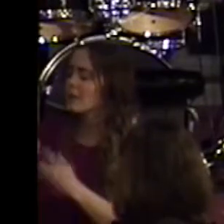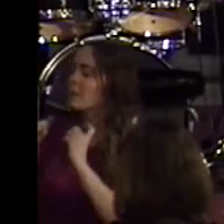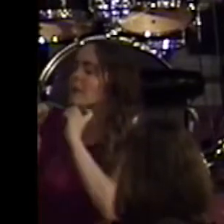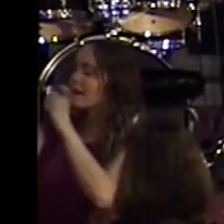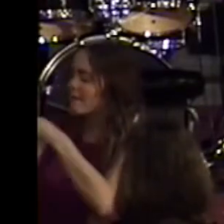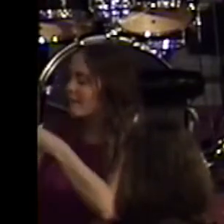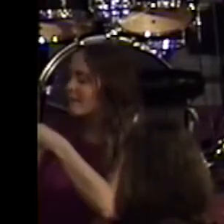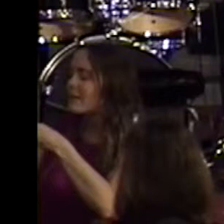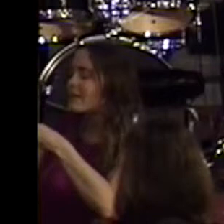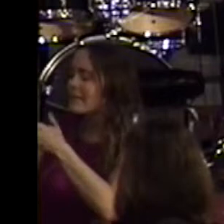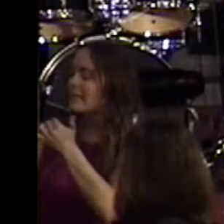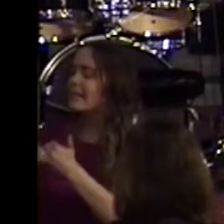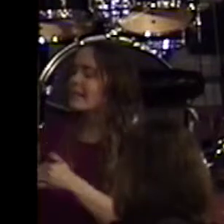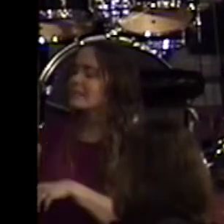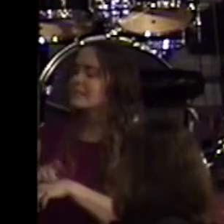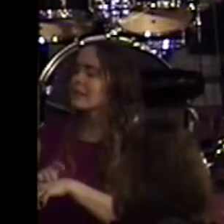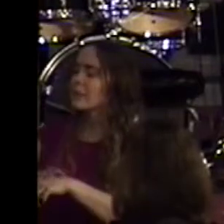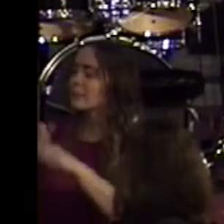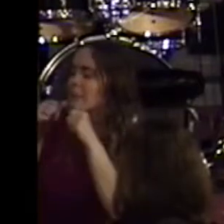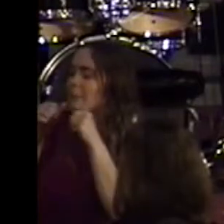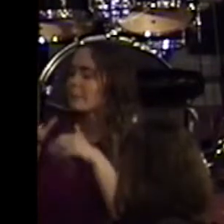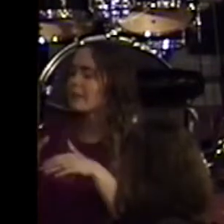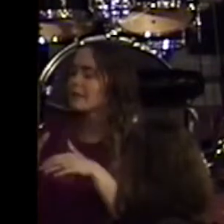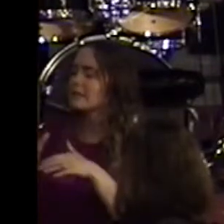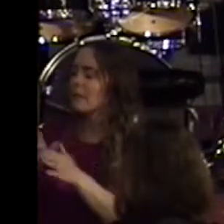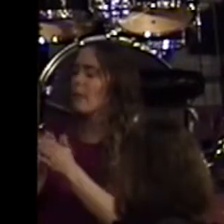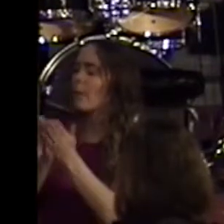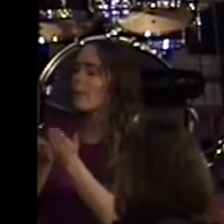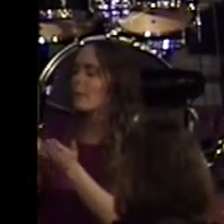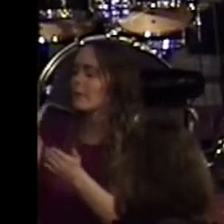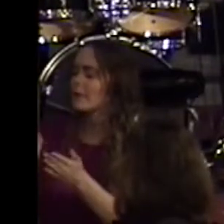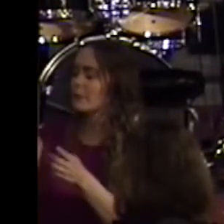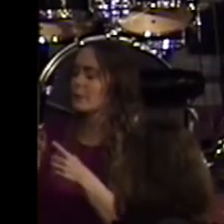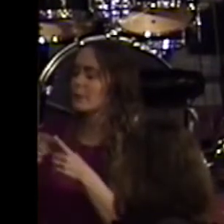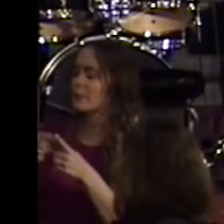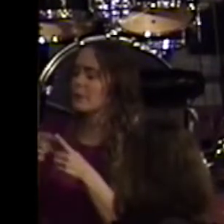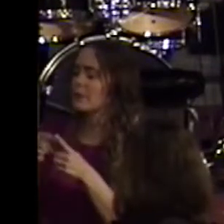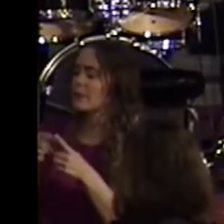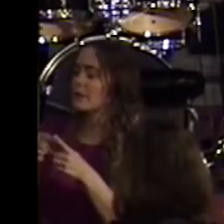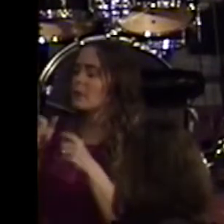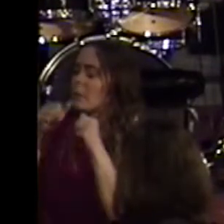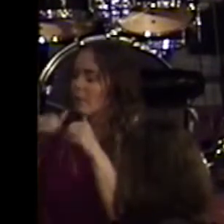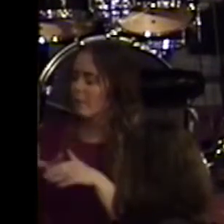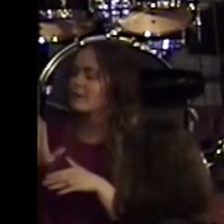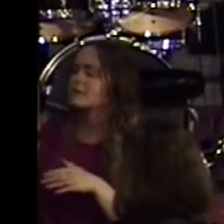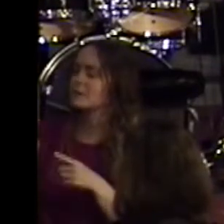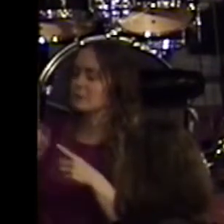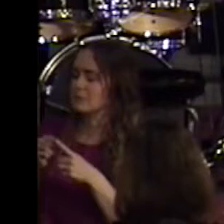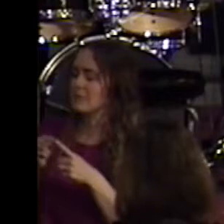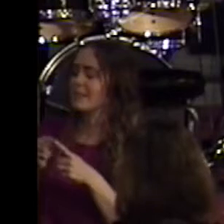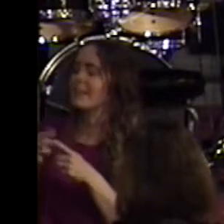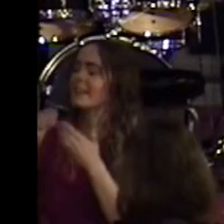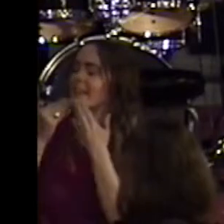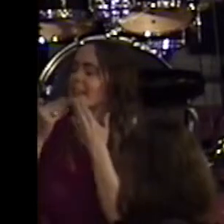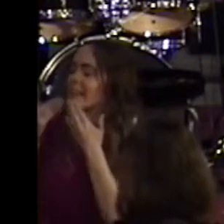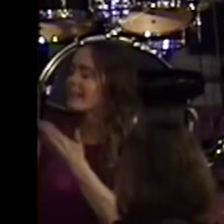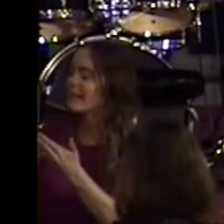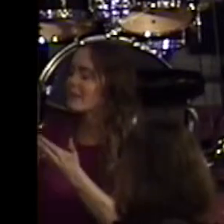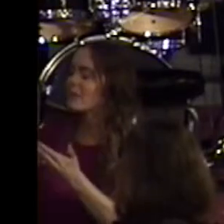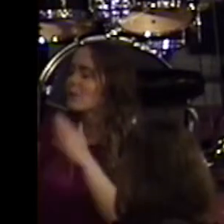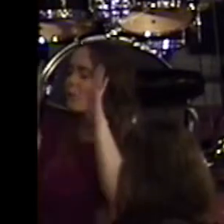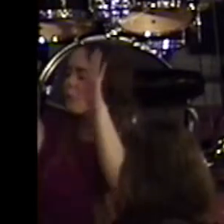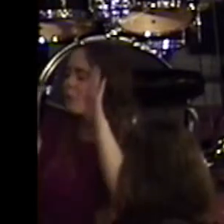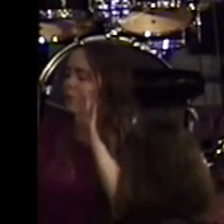And now, Father, it's a time for us to be blessed as we open up your word. And I ask, Lord, that you would bless it. And thank you for this wonderful,